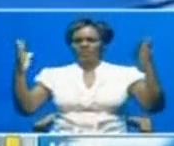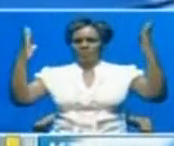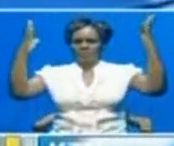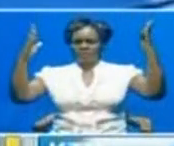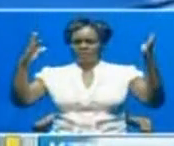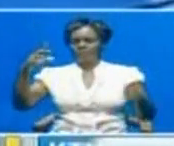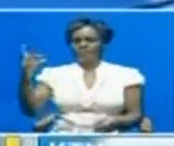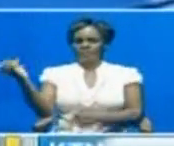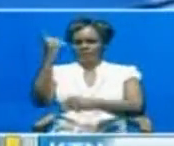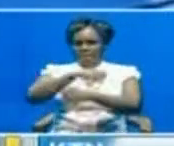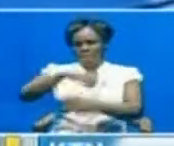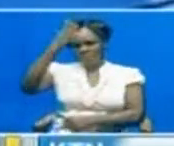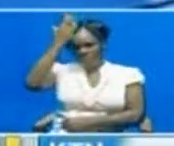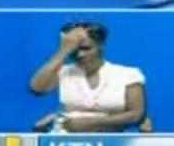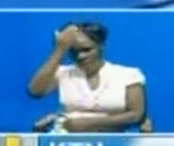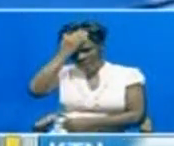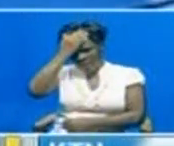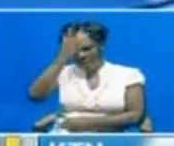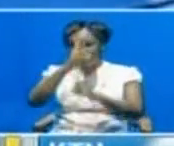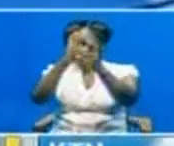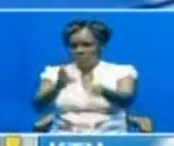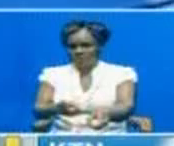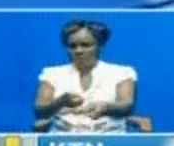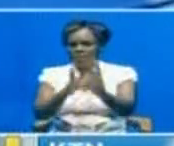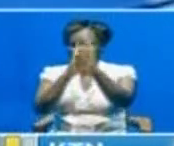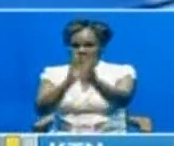AIDS Vaccine Day on Monday. Wilson Buru reports.